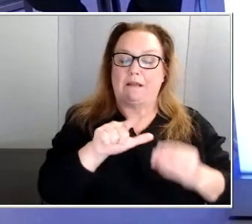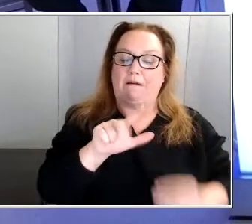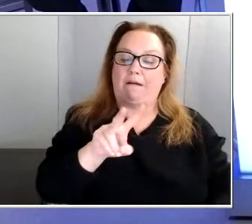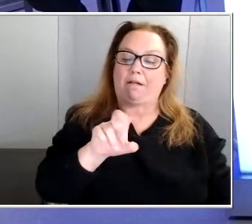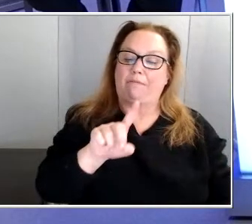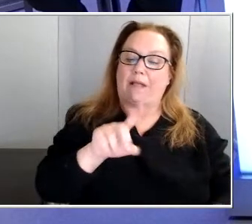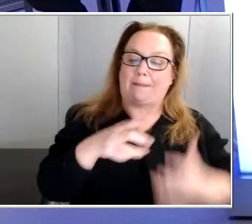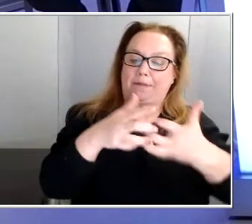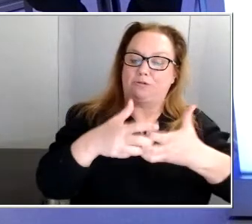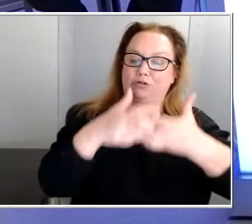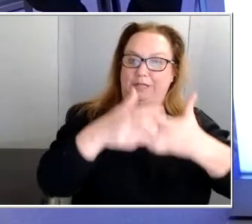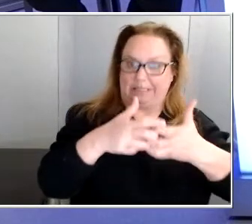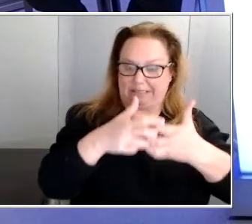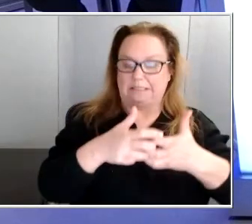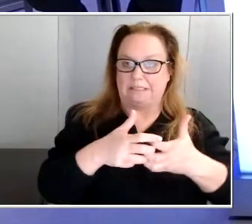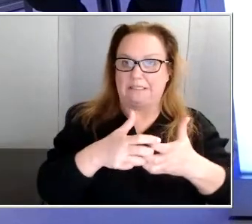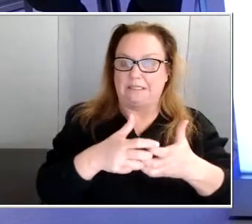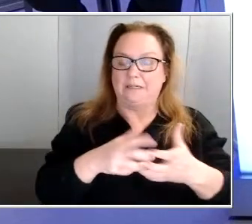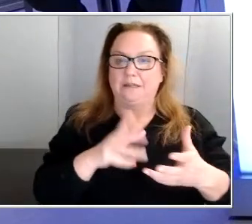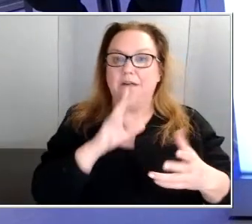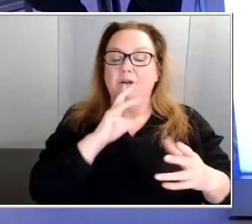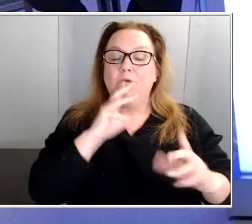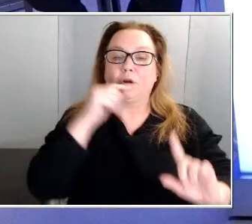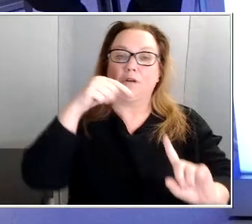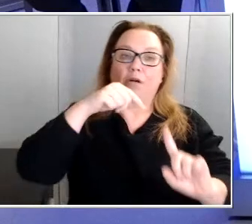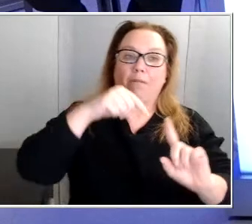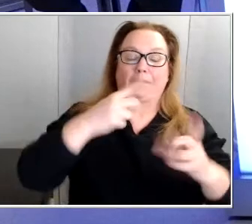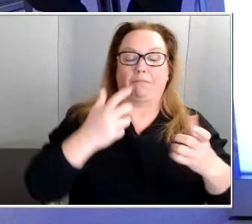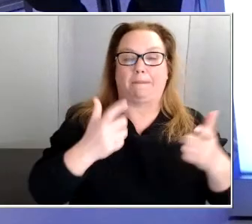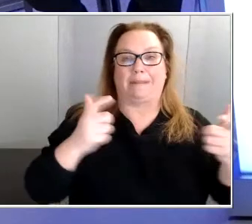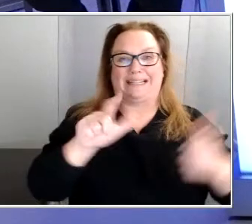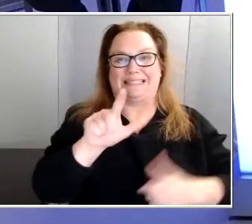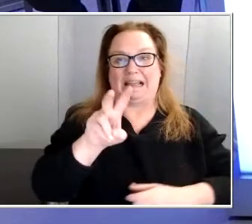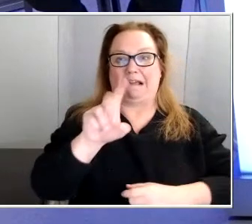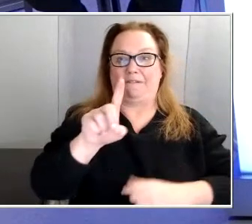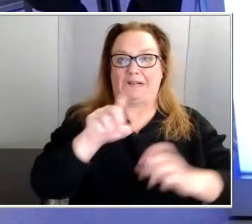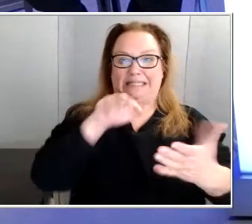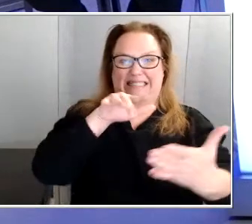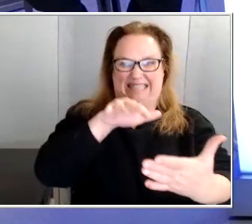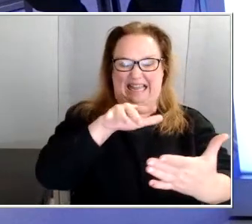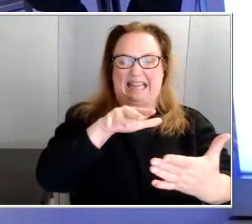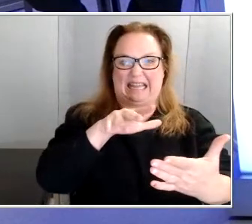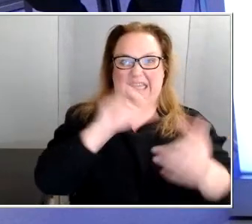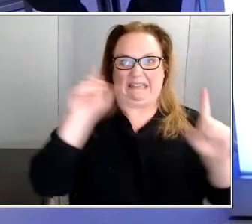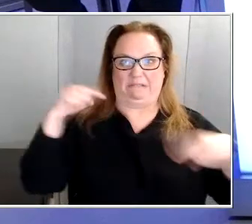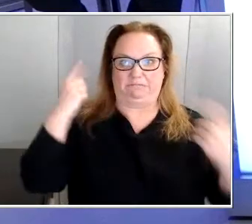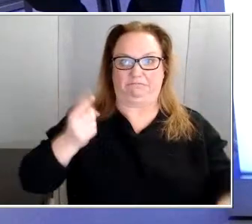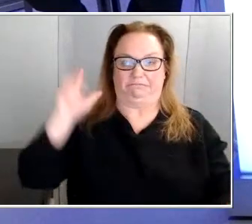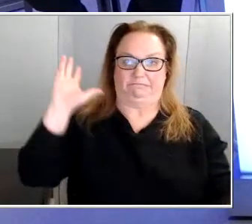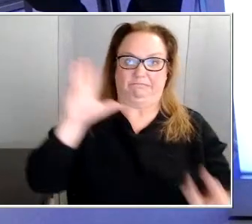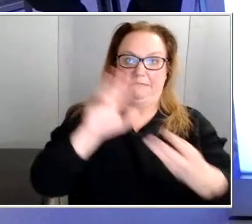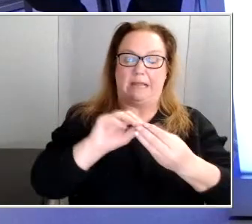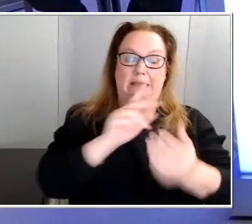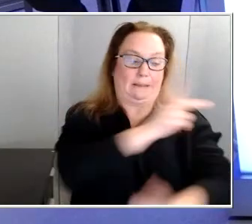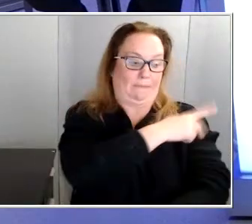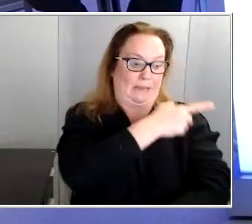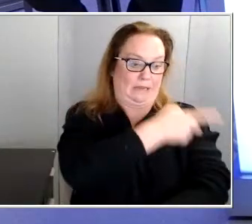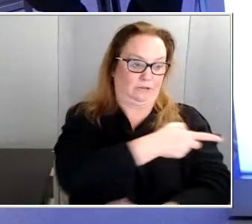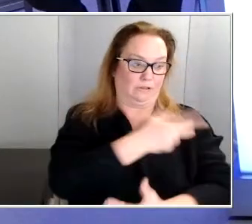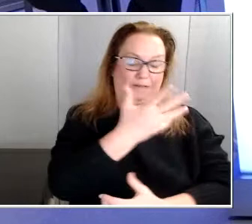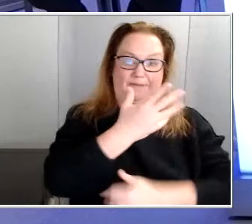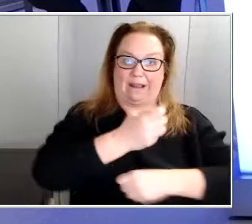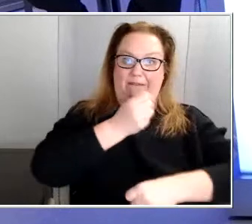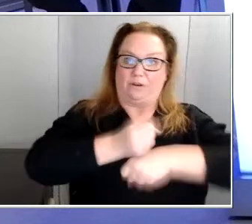really are, and we're going to start with looking at the biggest LVAD study ever and how patients are doing 5